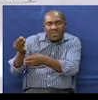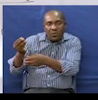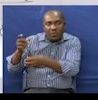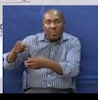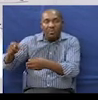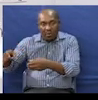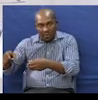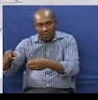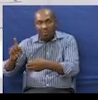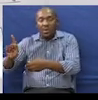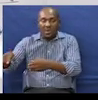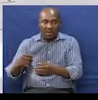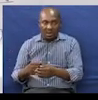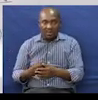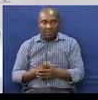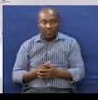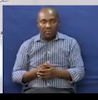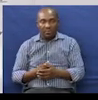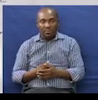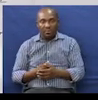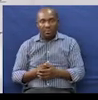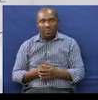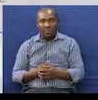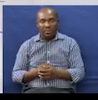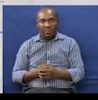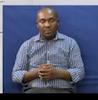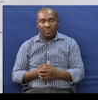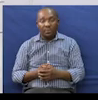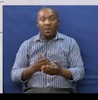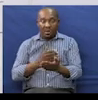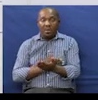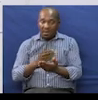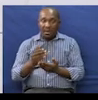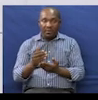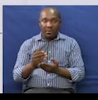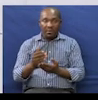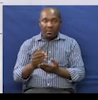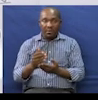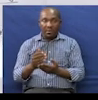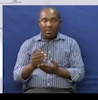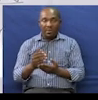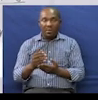these communalism or communal societies. Therefore, only rituals